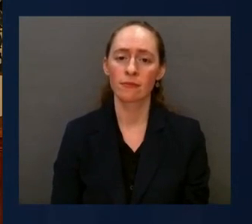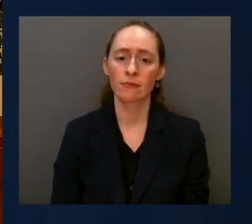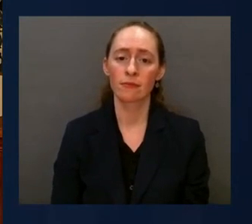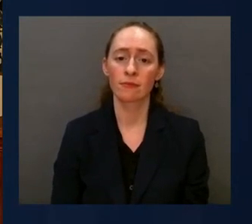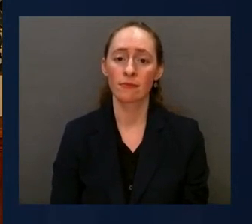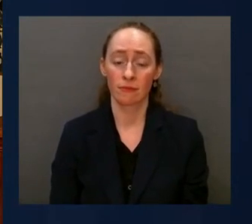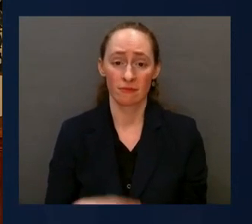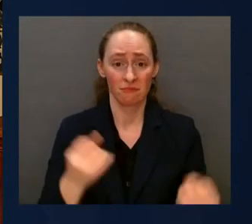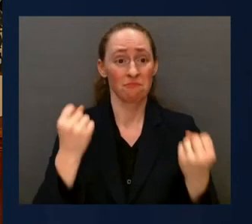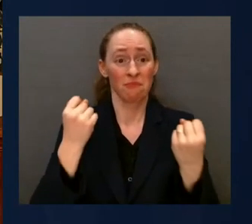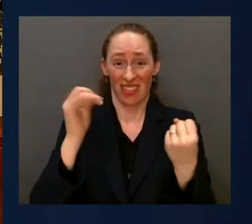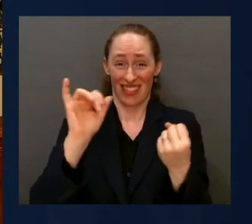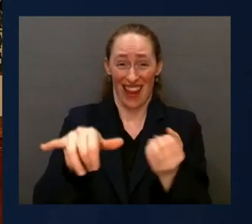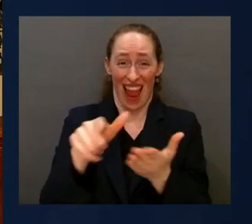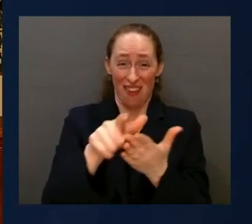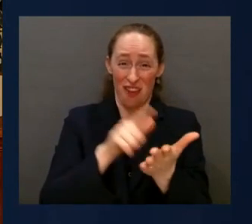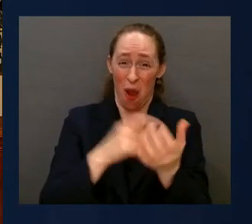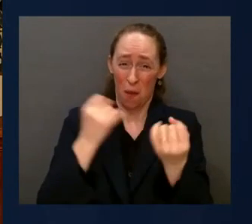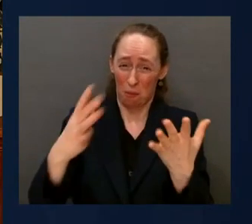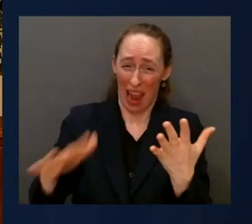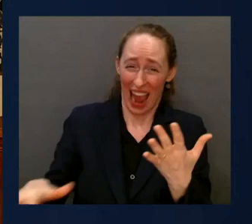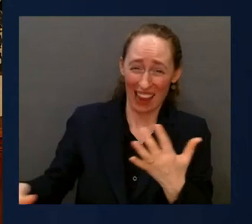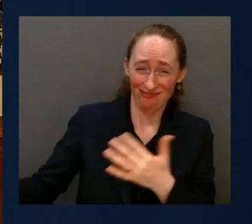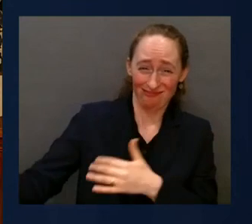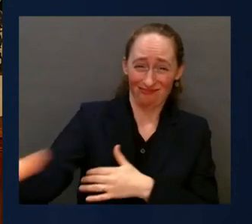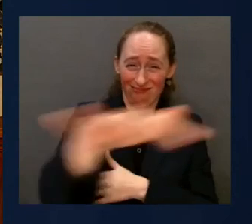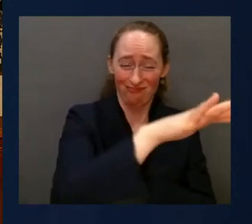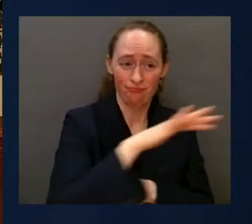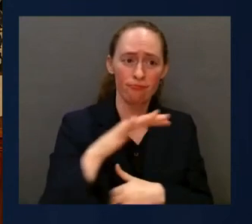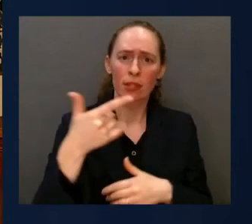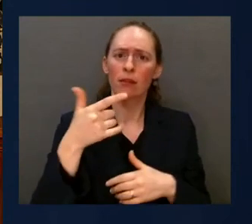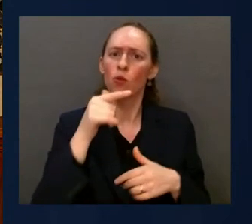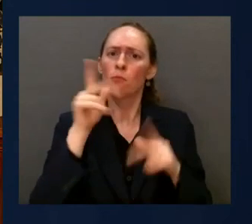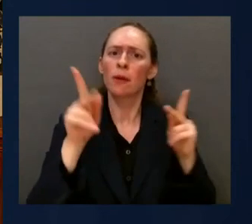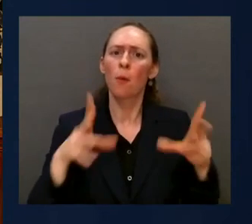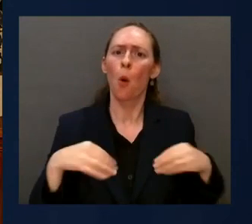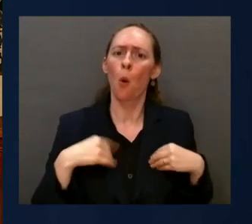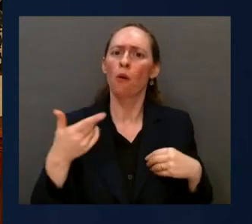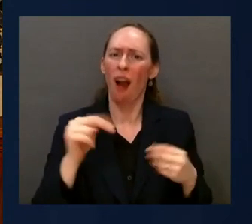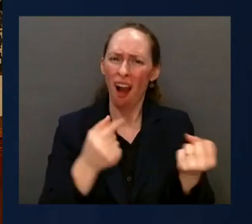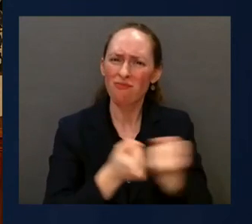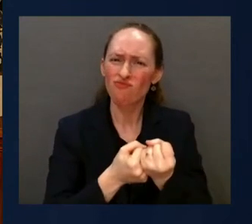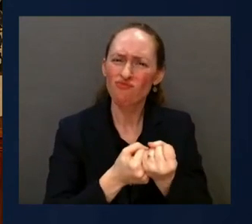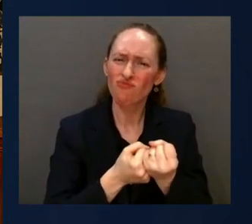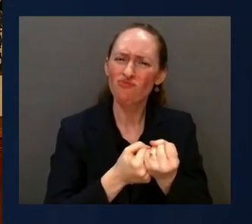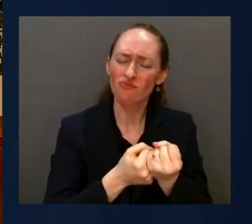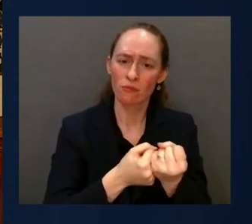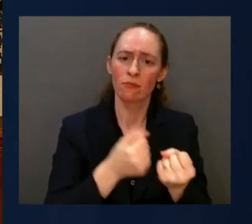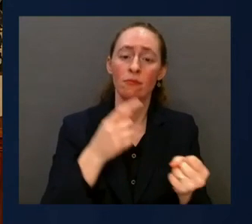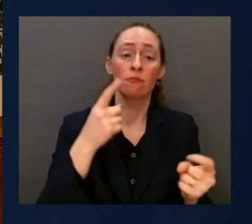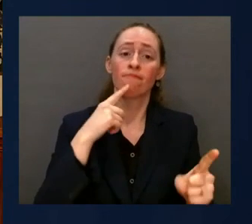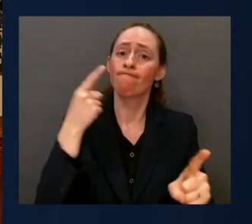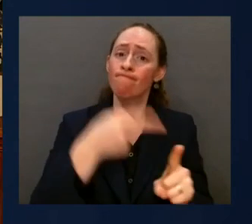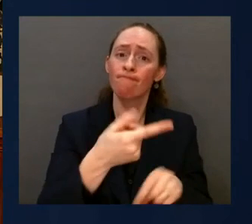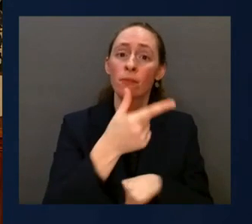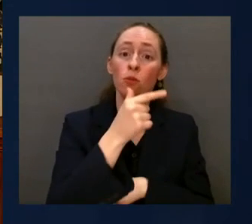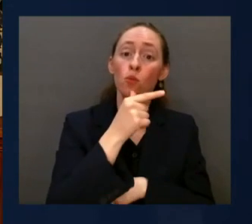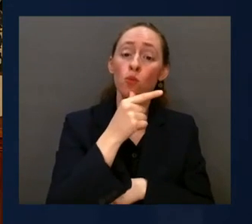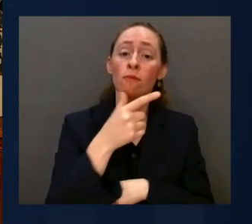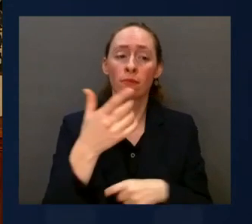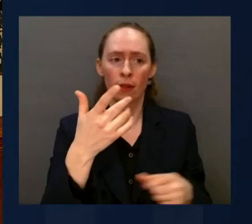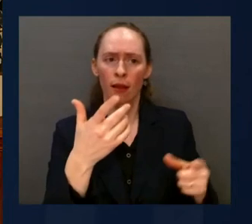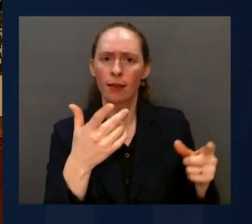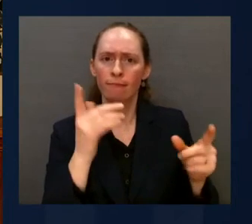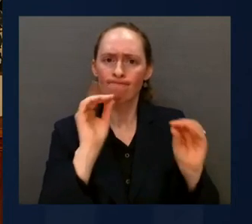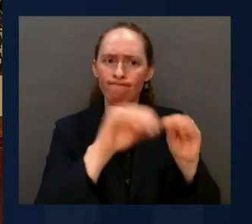18 to 21-year-olds, red flag laws keeping guns out of the hands of people who are a danger to themselves and others. But we know our work